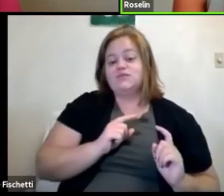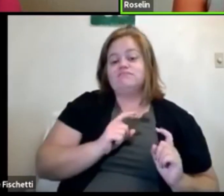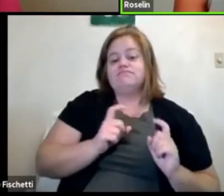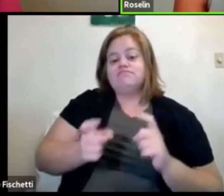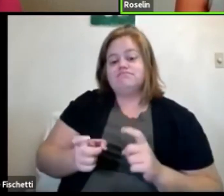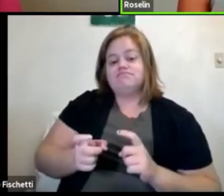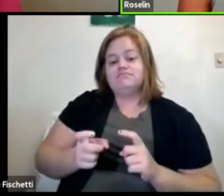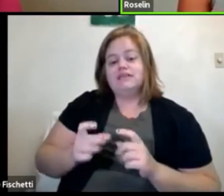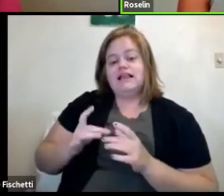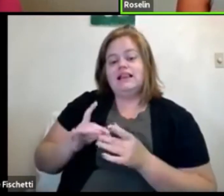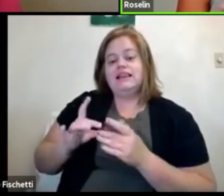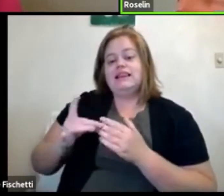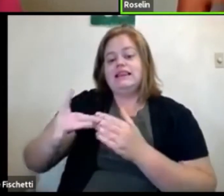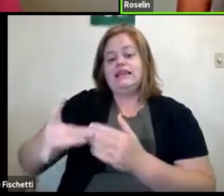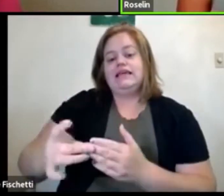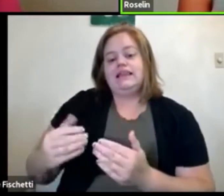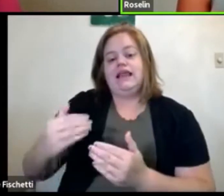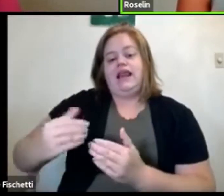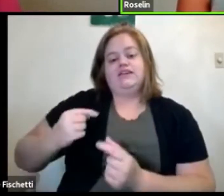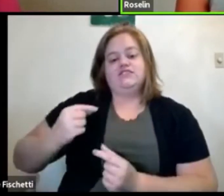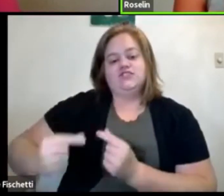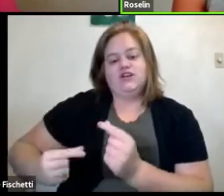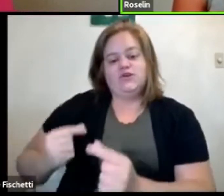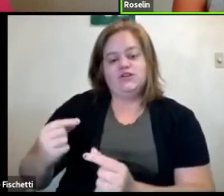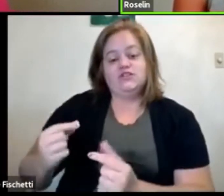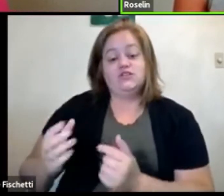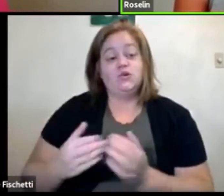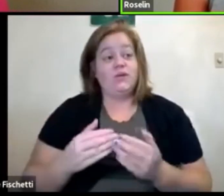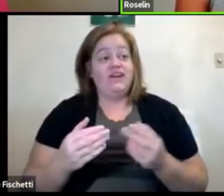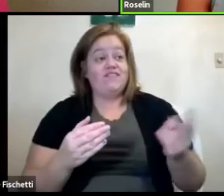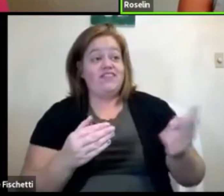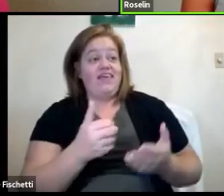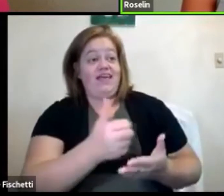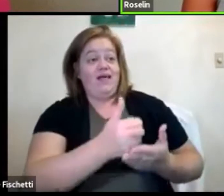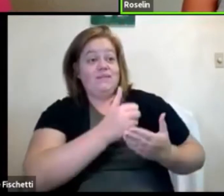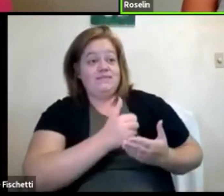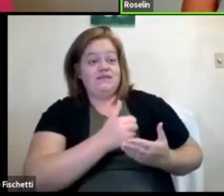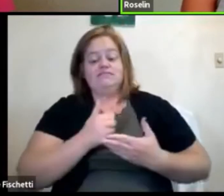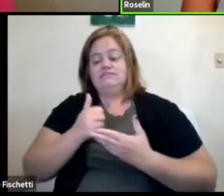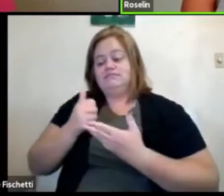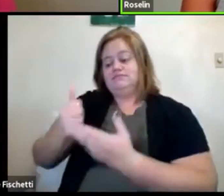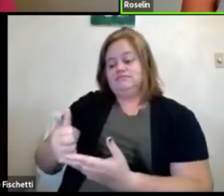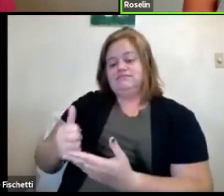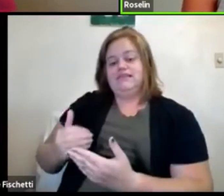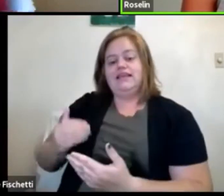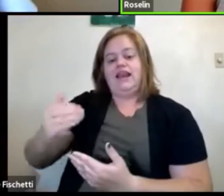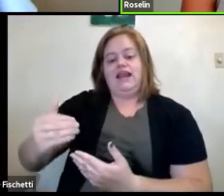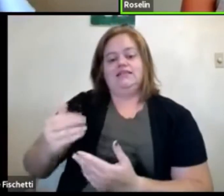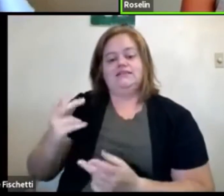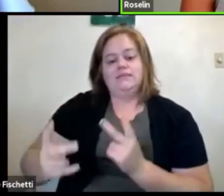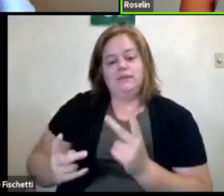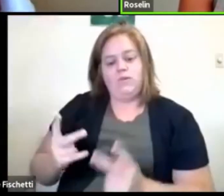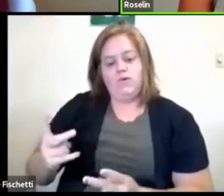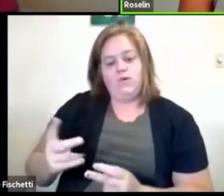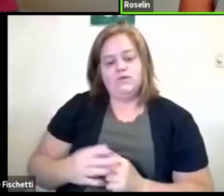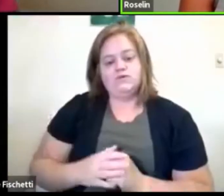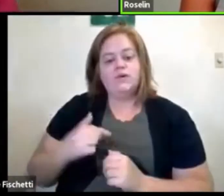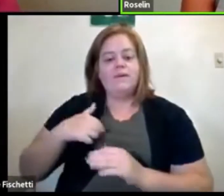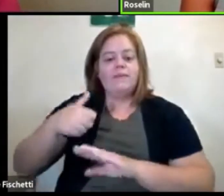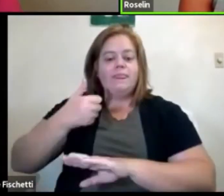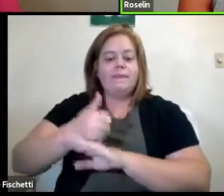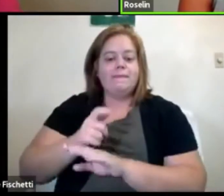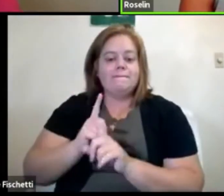next generation. So do the same thing that they did for me to another person. So that's why I put mentorship and